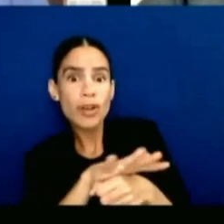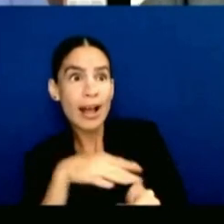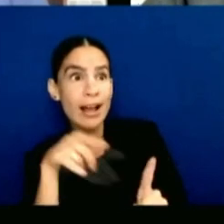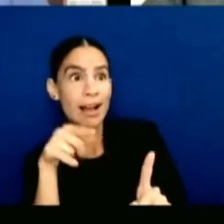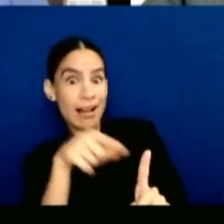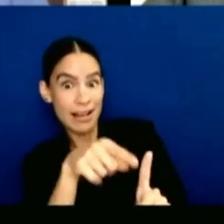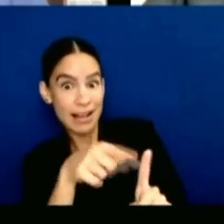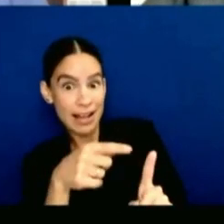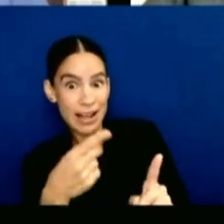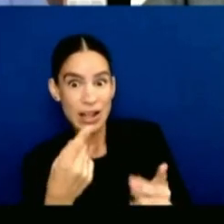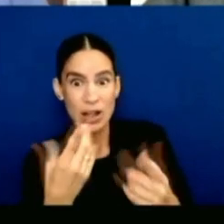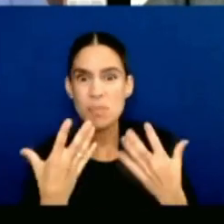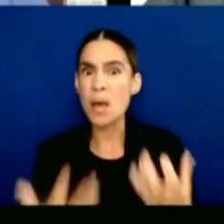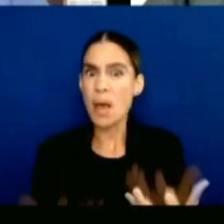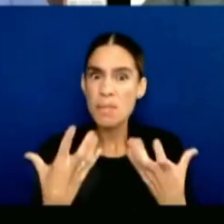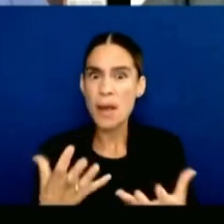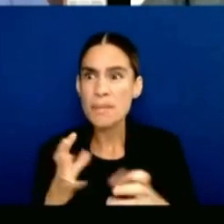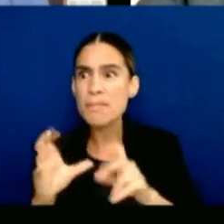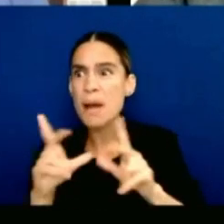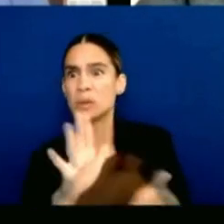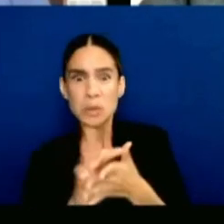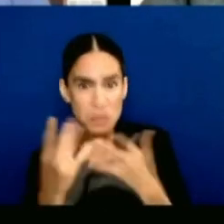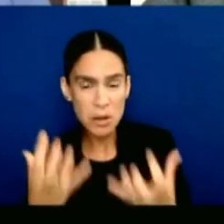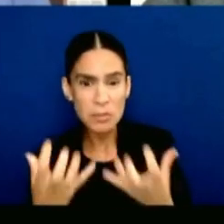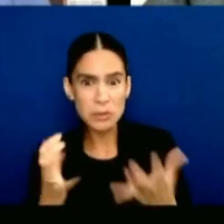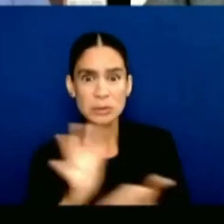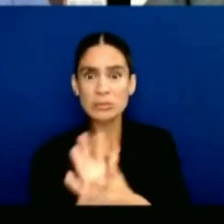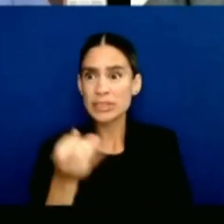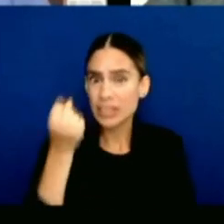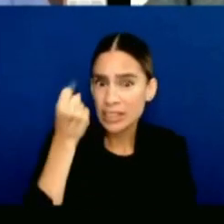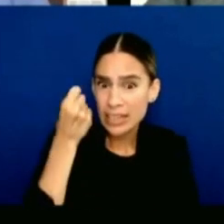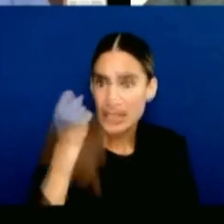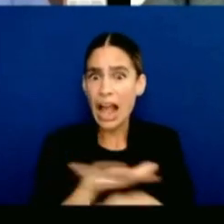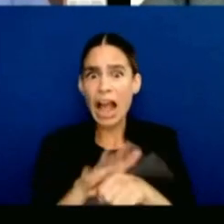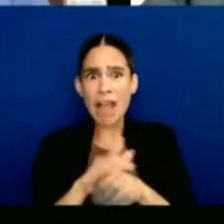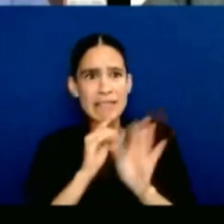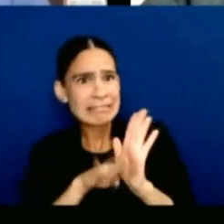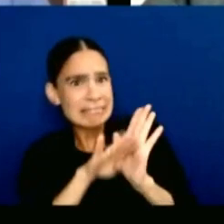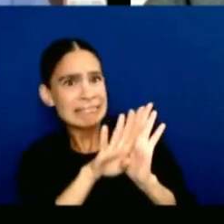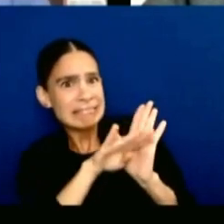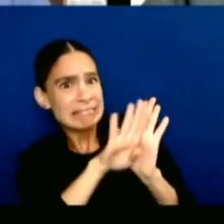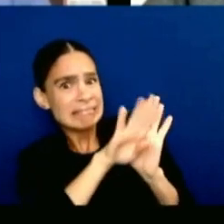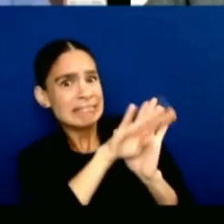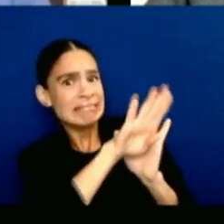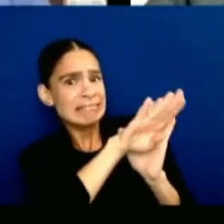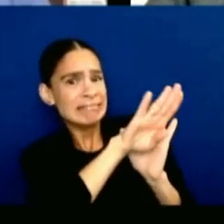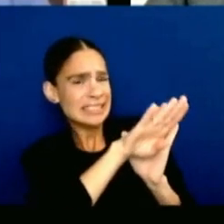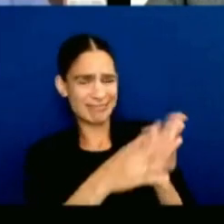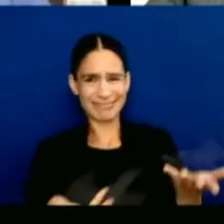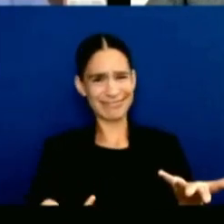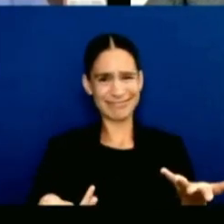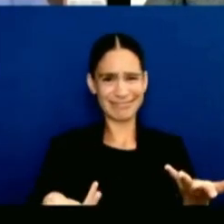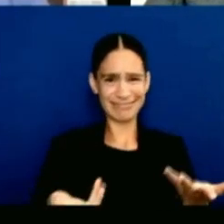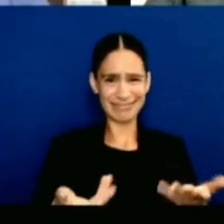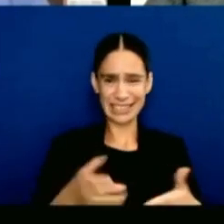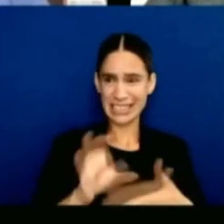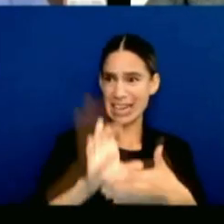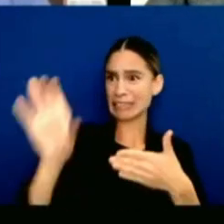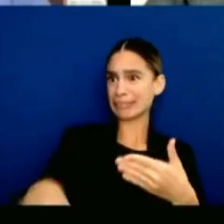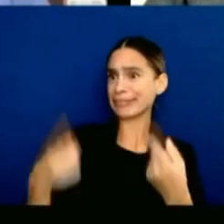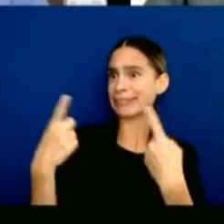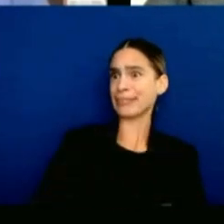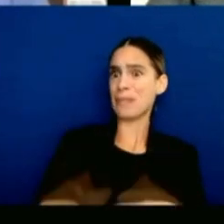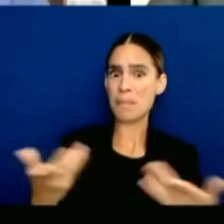is viral activity, because the unintended consequences of keeping children out of school